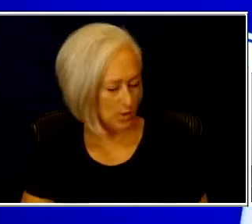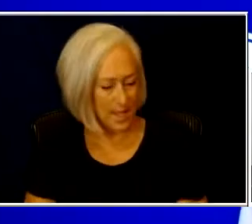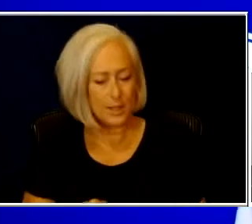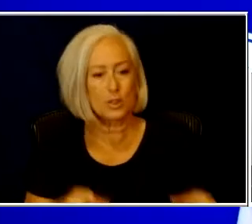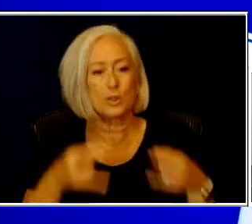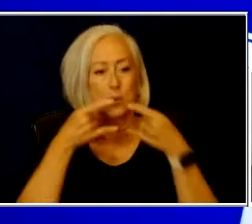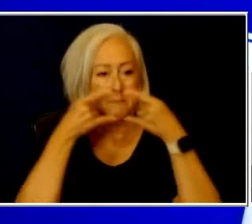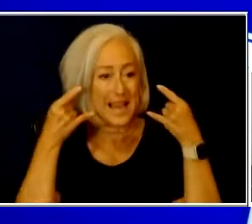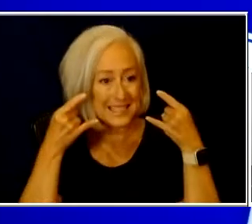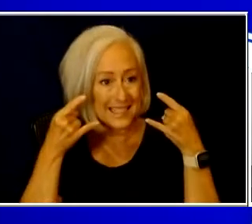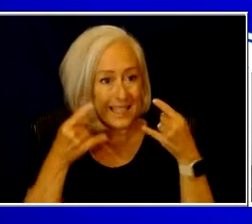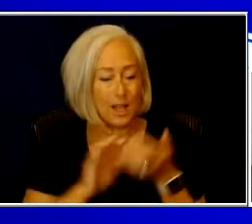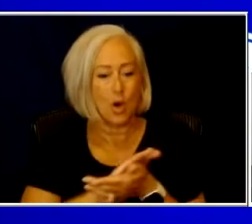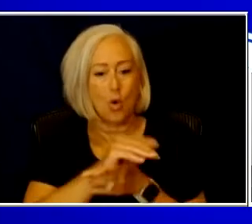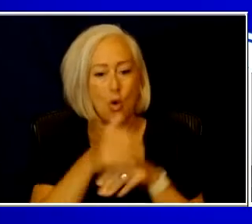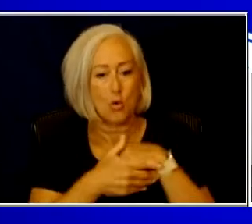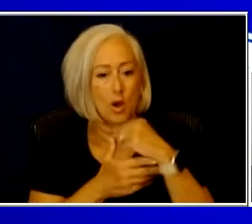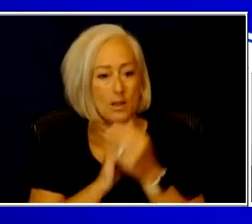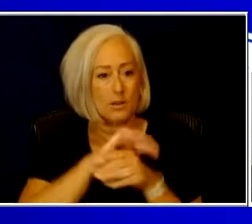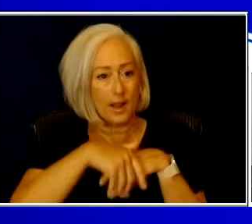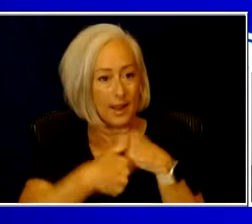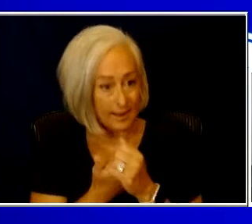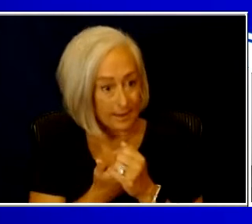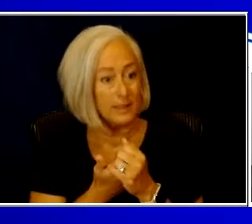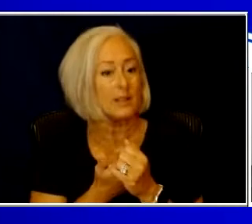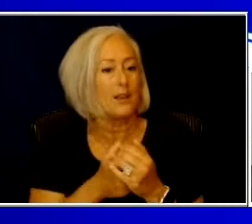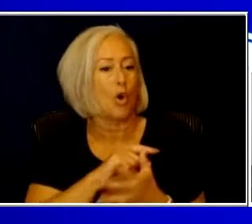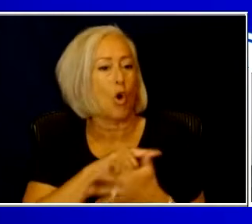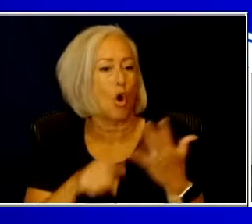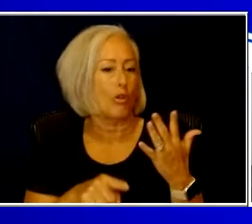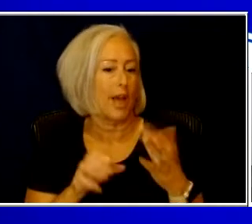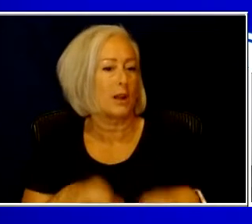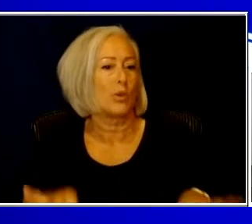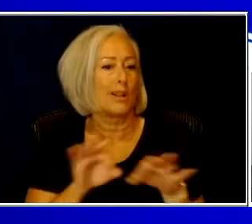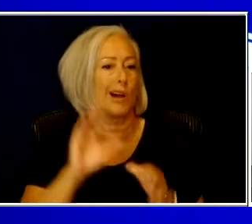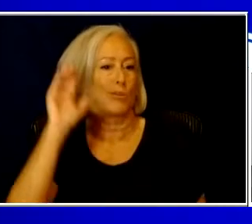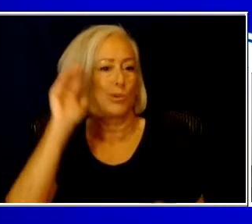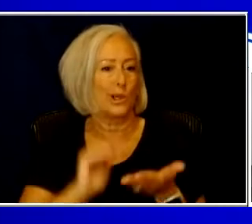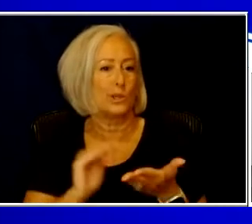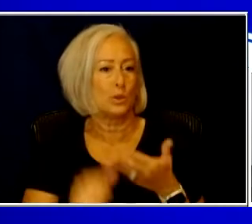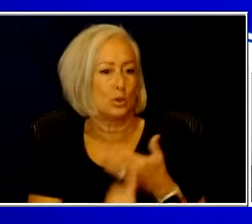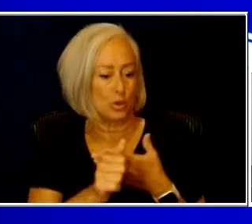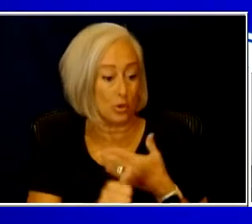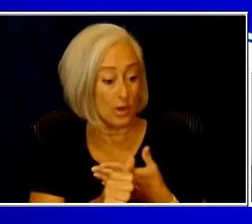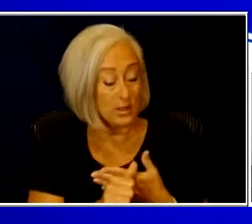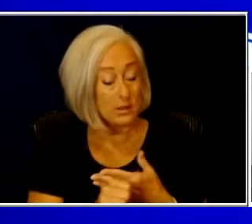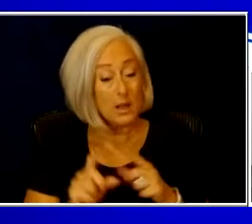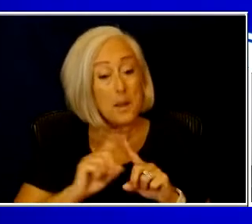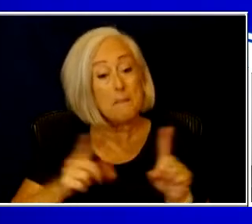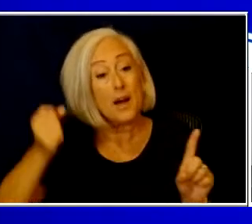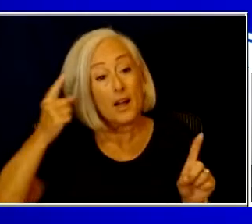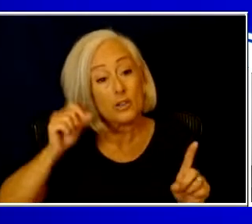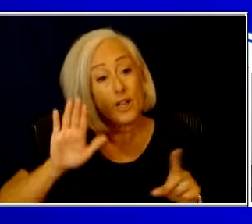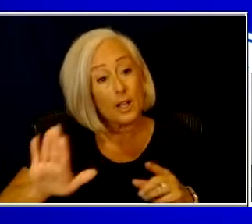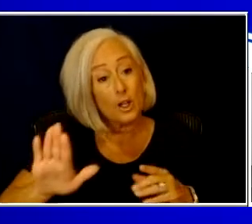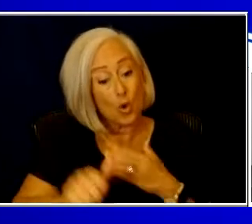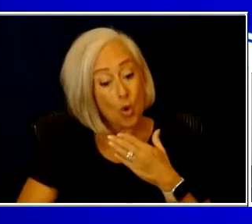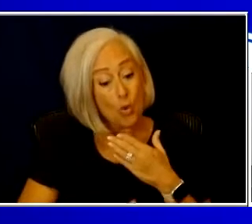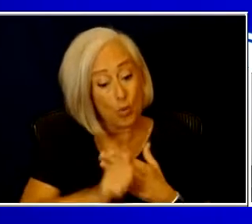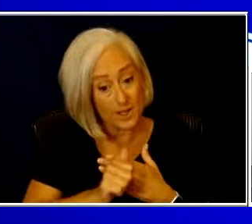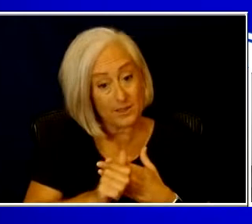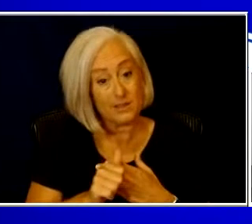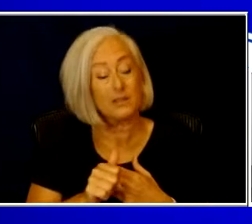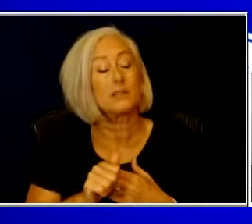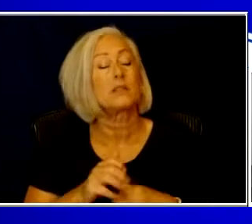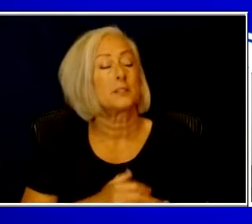that all of that will help reduce your risk, but just understand your risk of contracting the disease and what would happen if you do. Certainly if